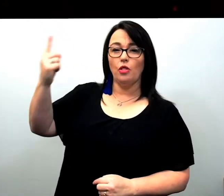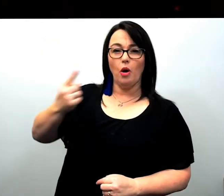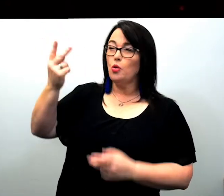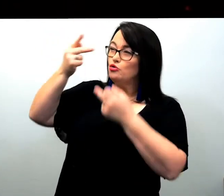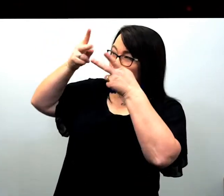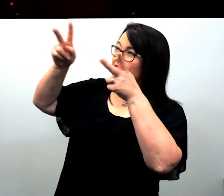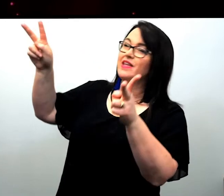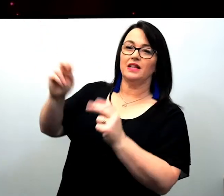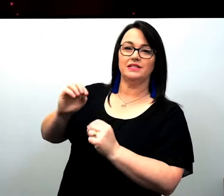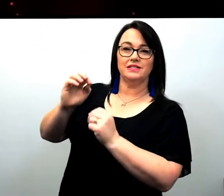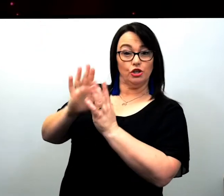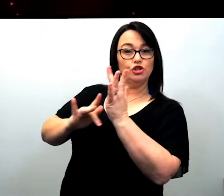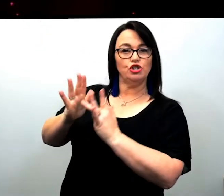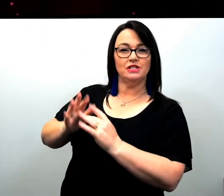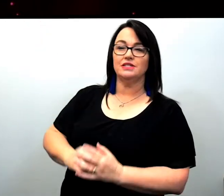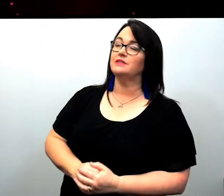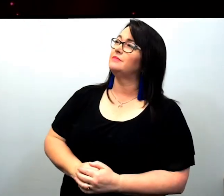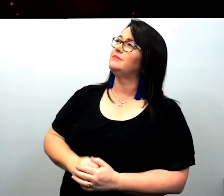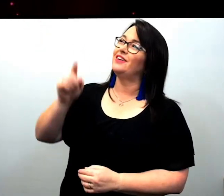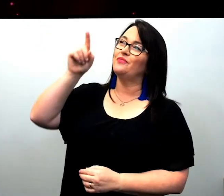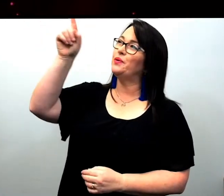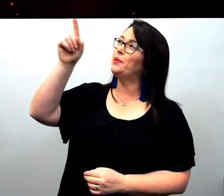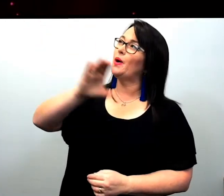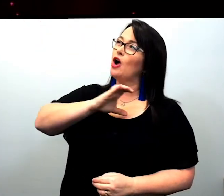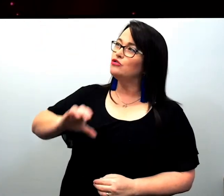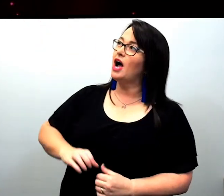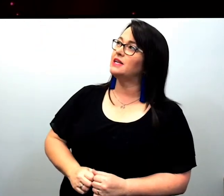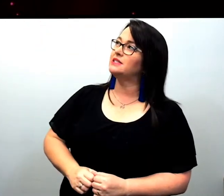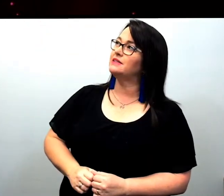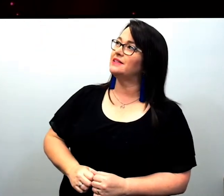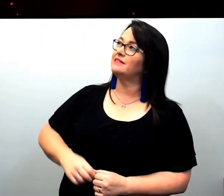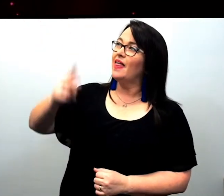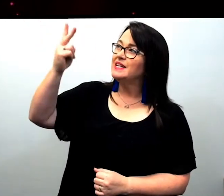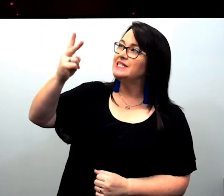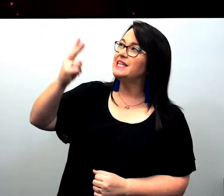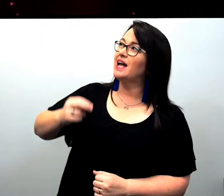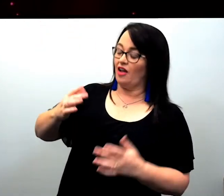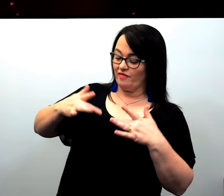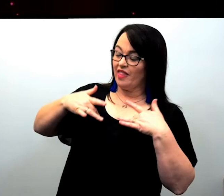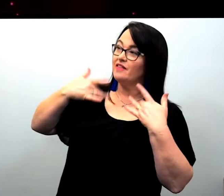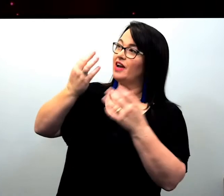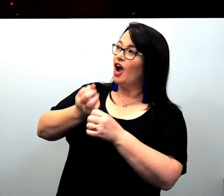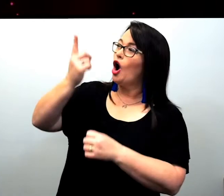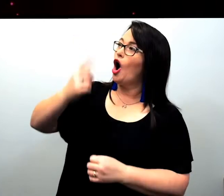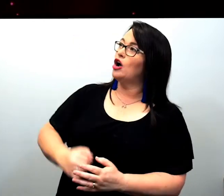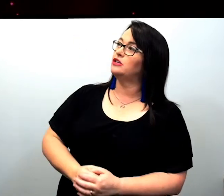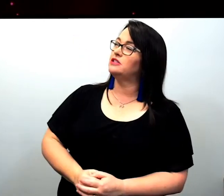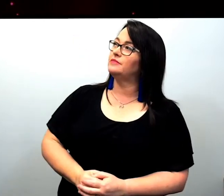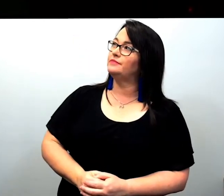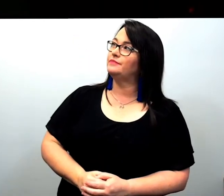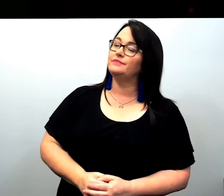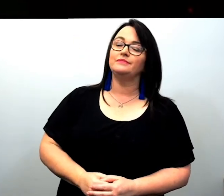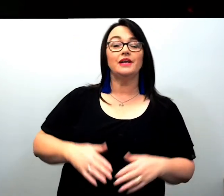You are the Christ, the Son of the living God. So God's glorious church is built on